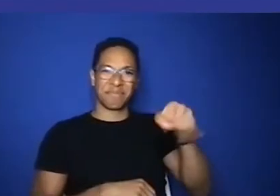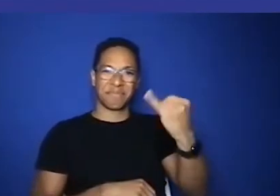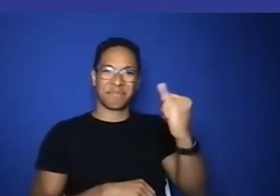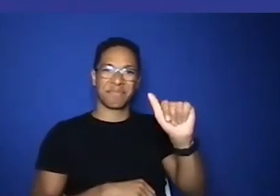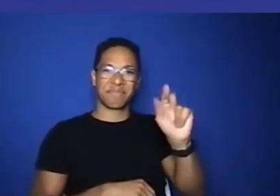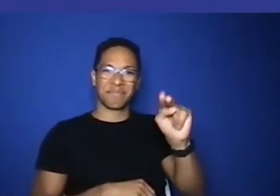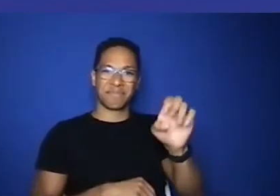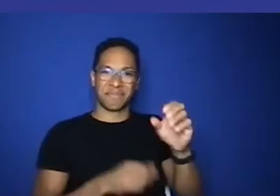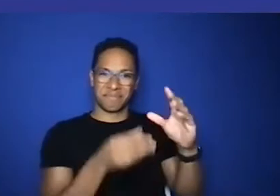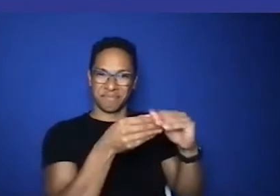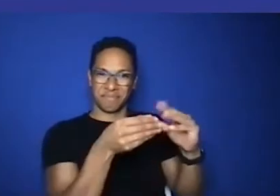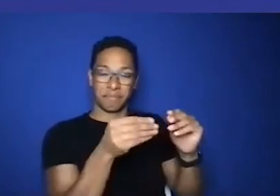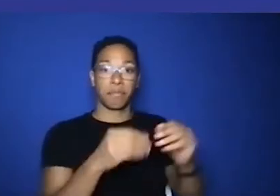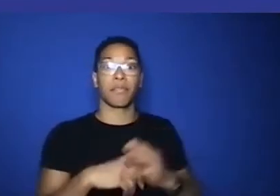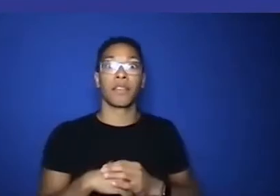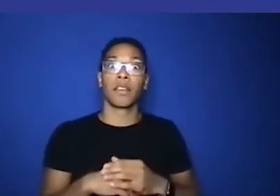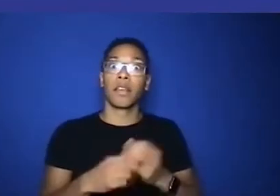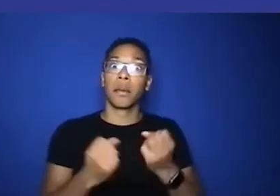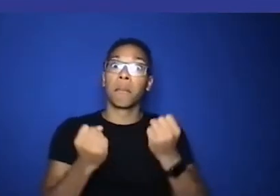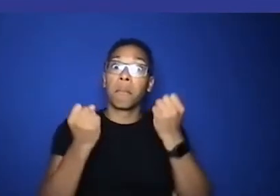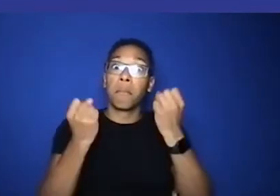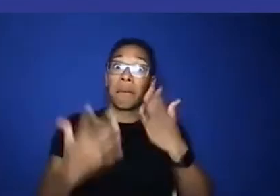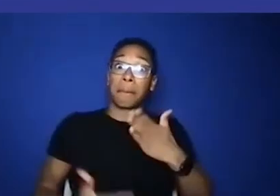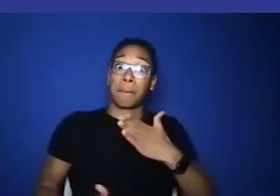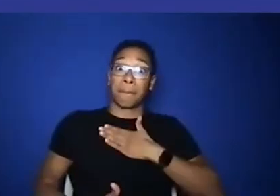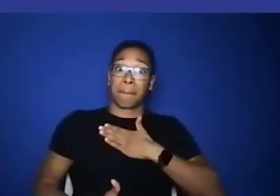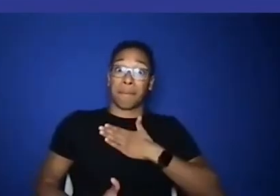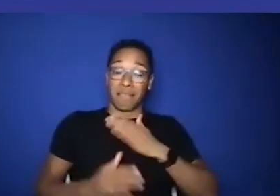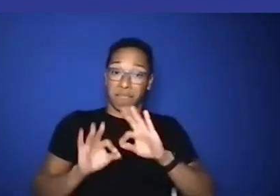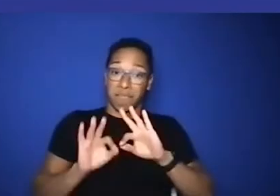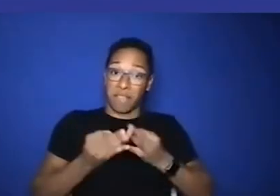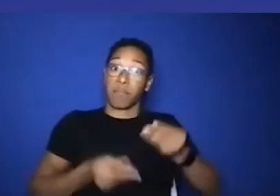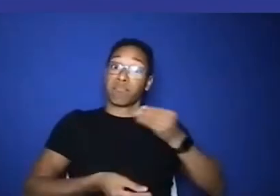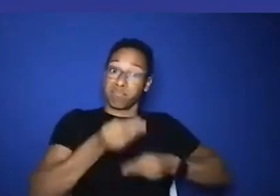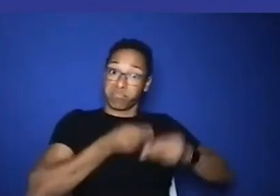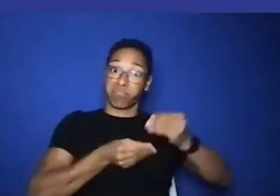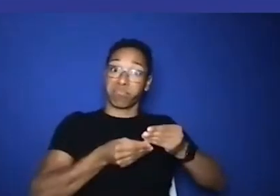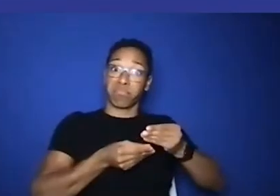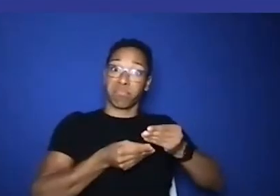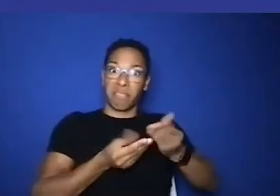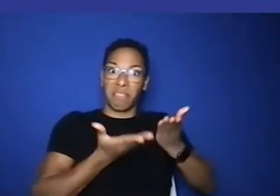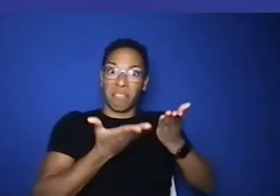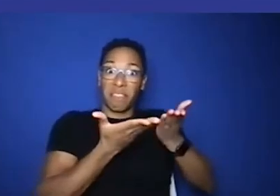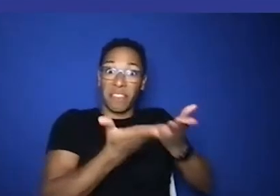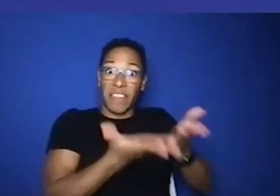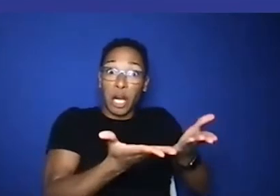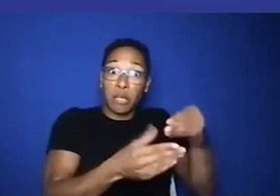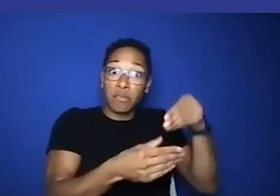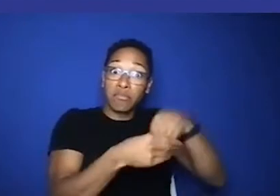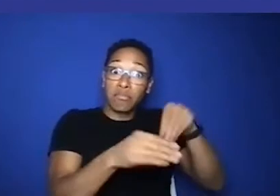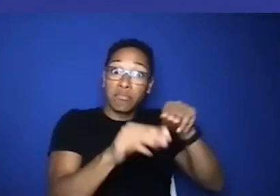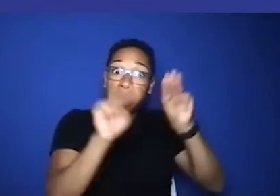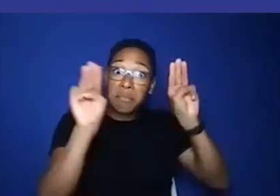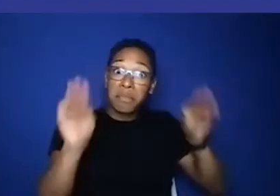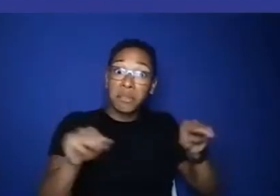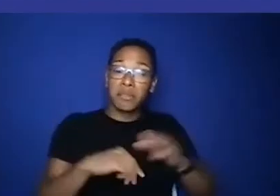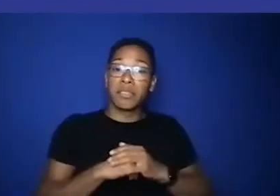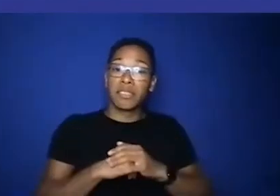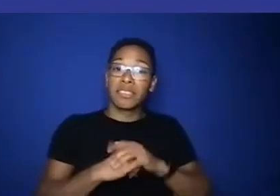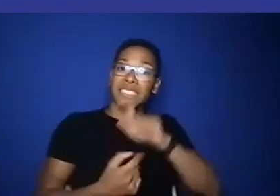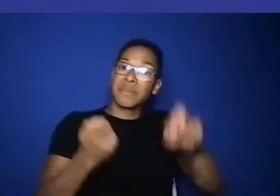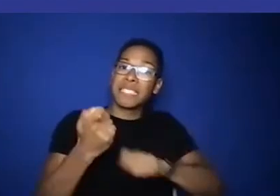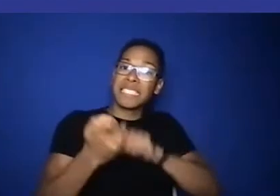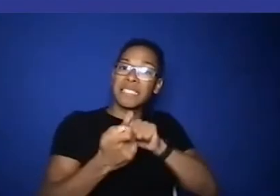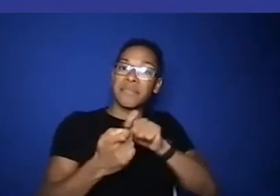of many of my ancestors, but in particular, ancestors from Chaco Canyon, which is one of